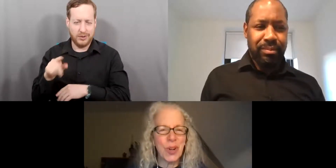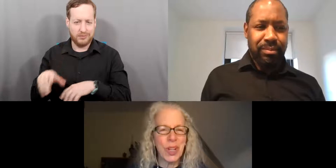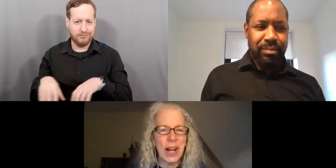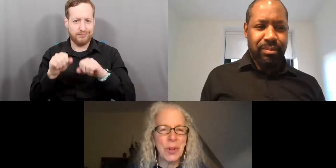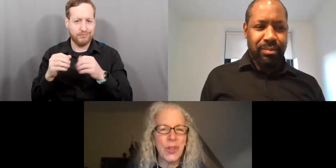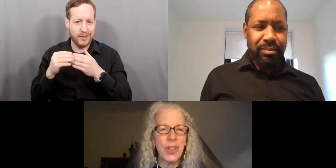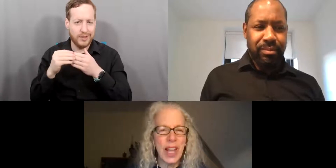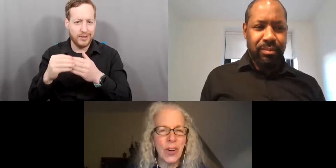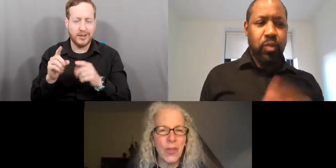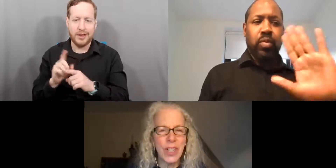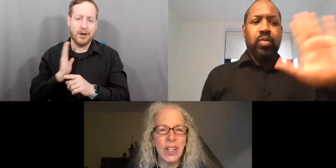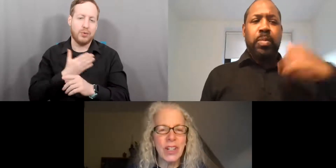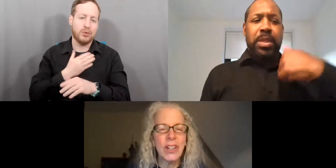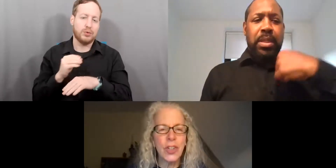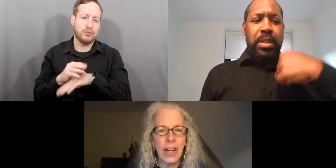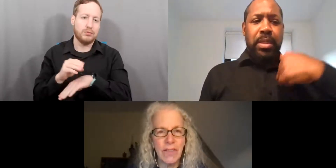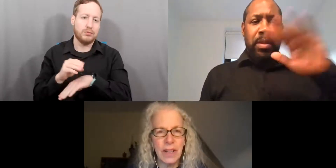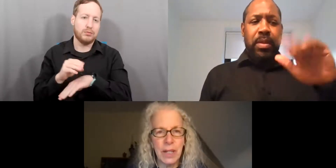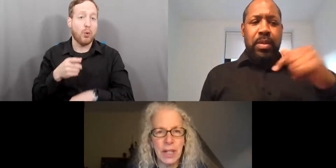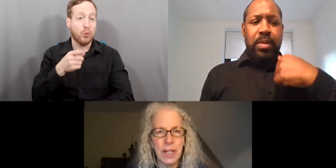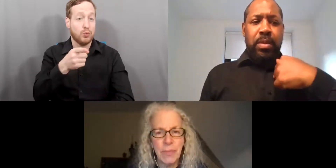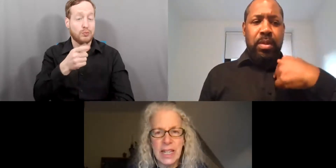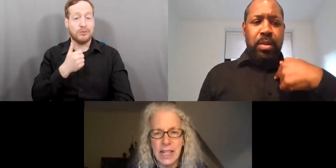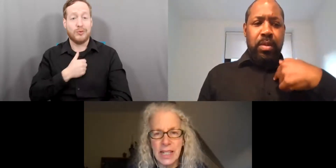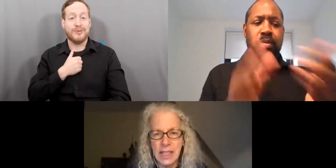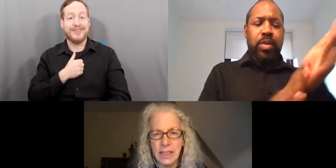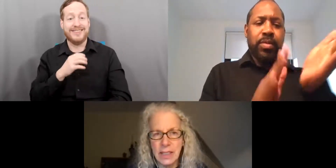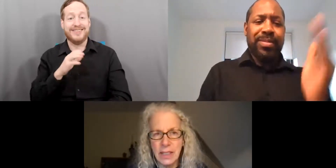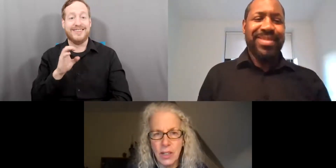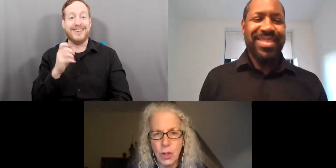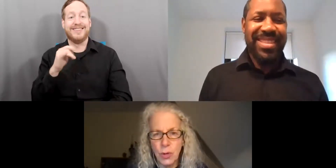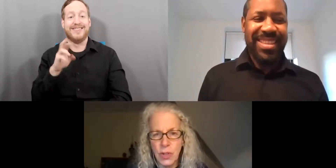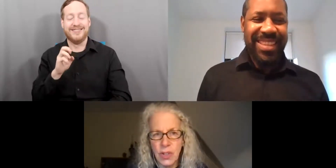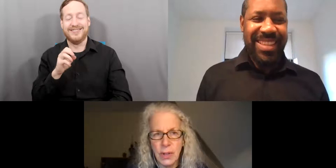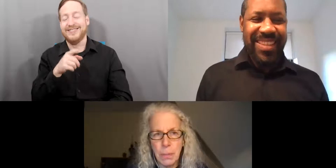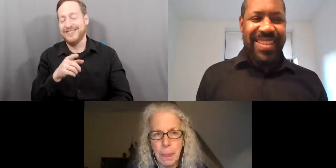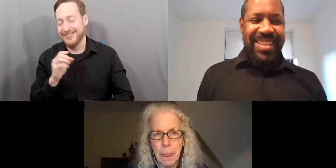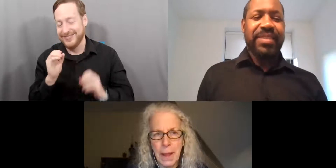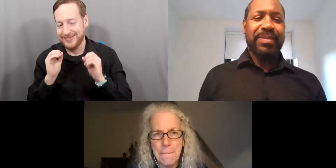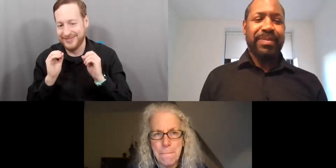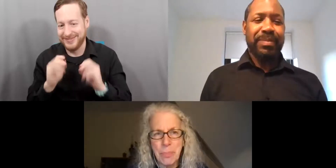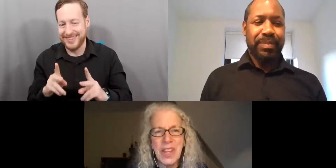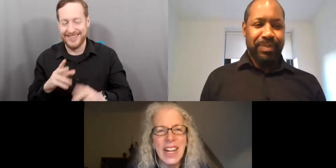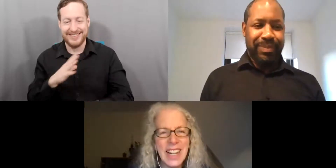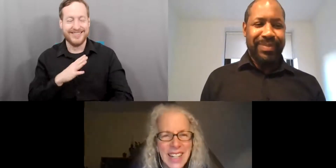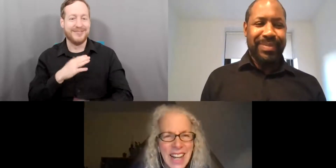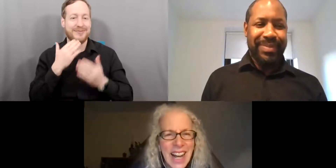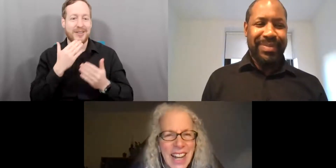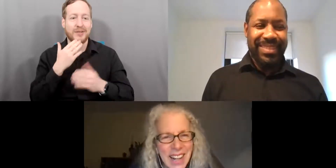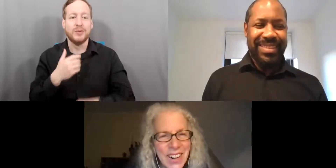chair role. I will turn that over to Shane Feldman. He's the consultant who's